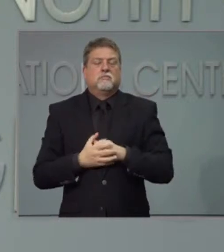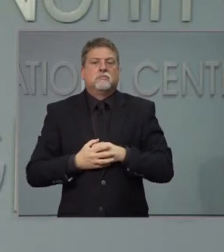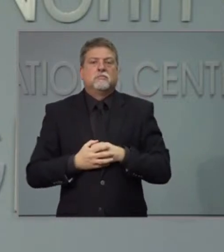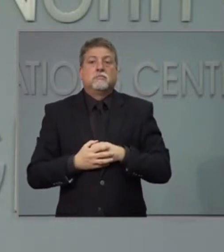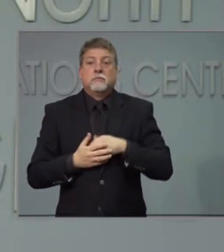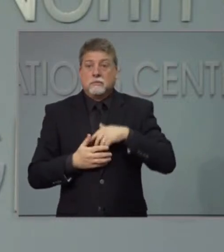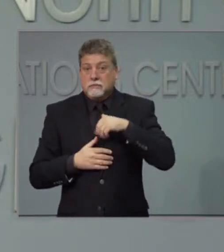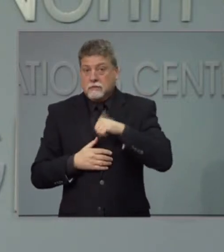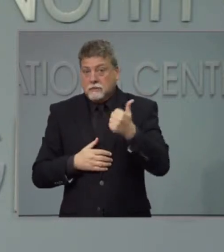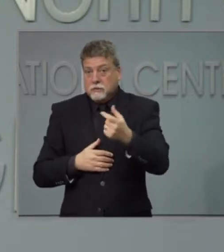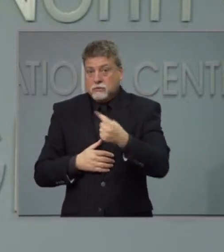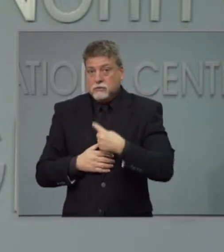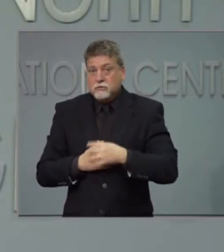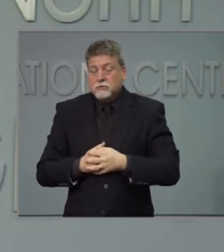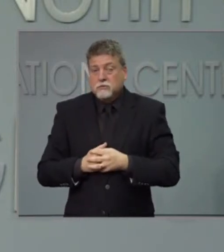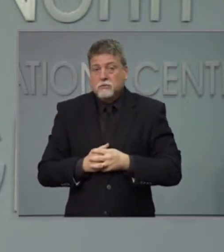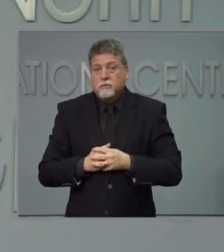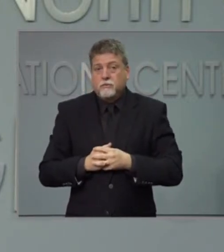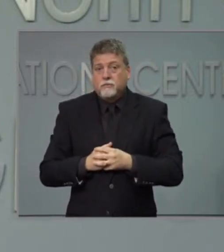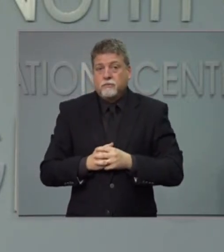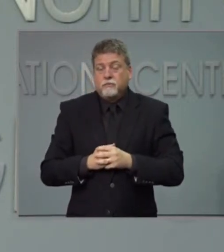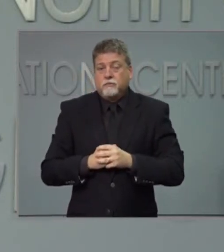question, please.